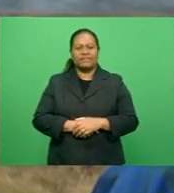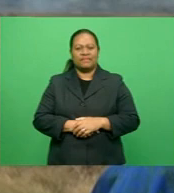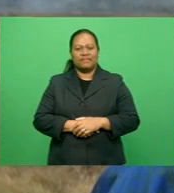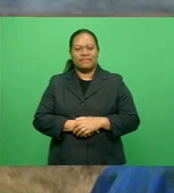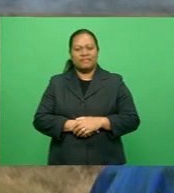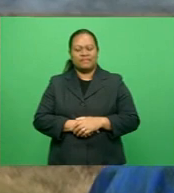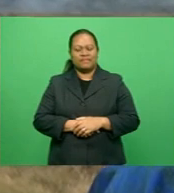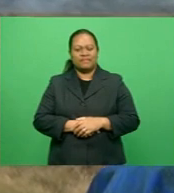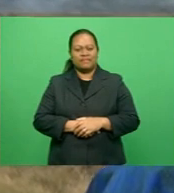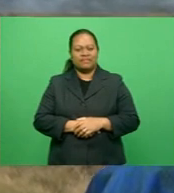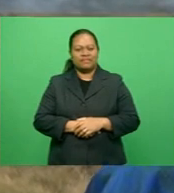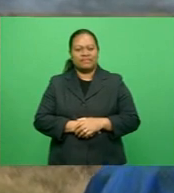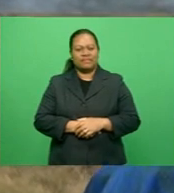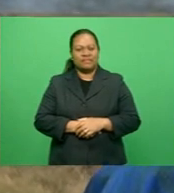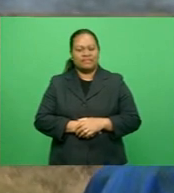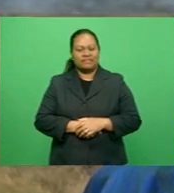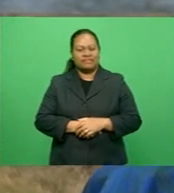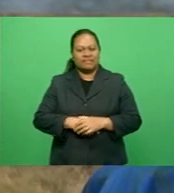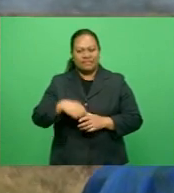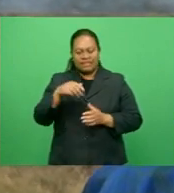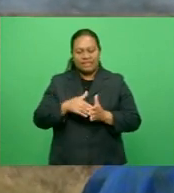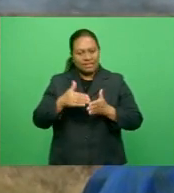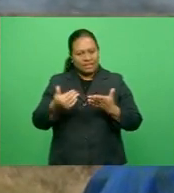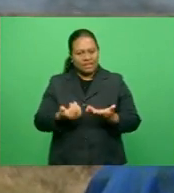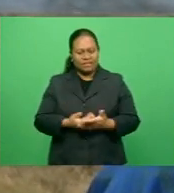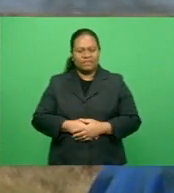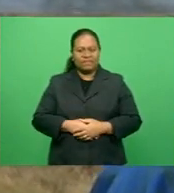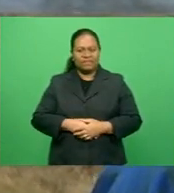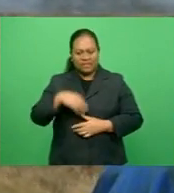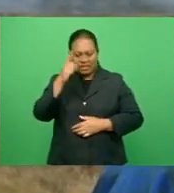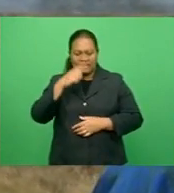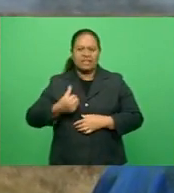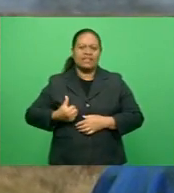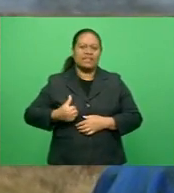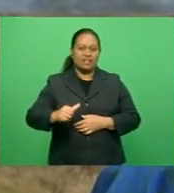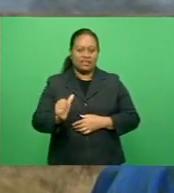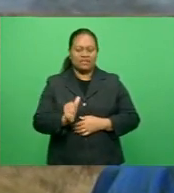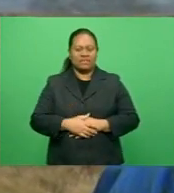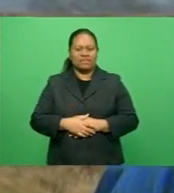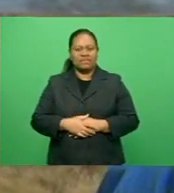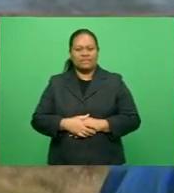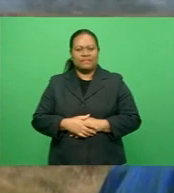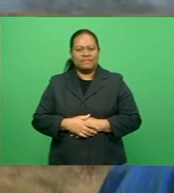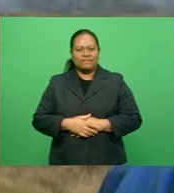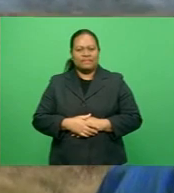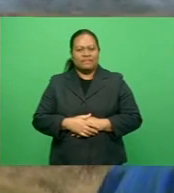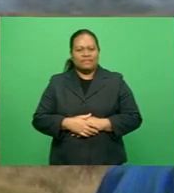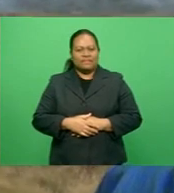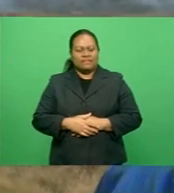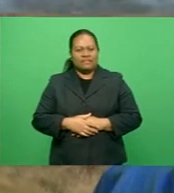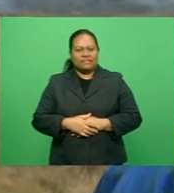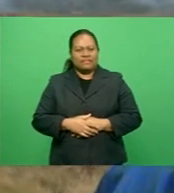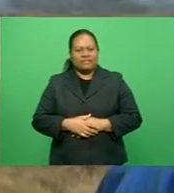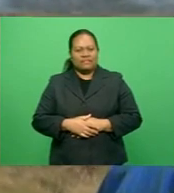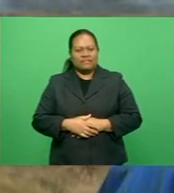basically live and will be able to prosper if we put shrimp